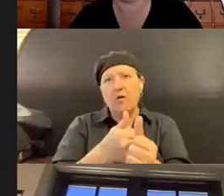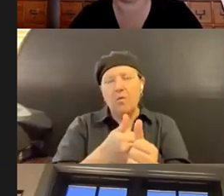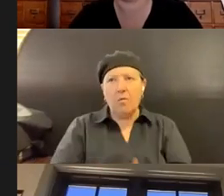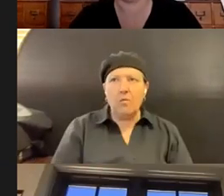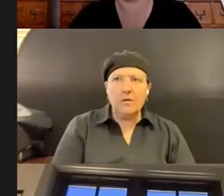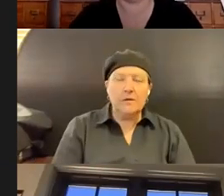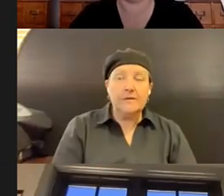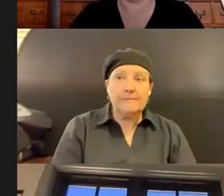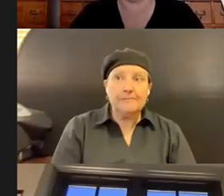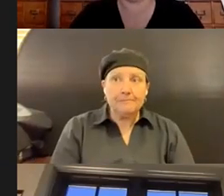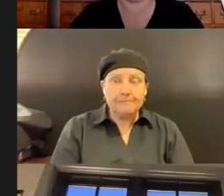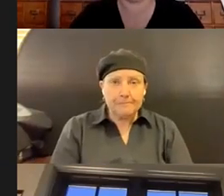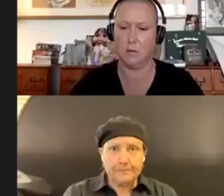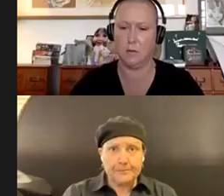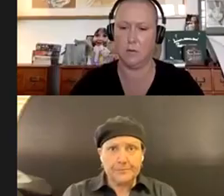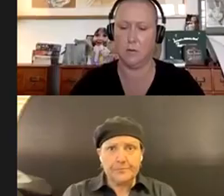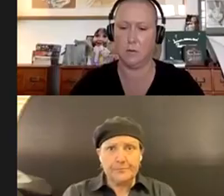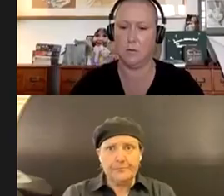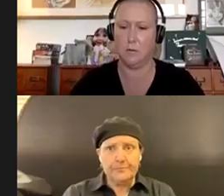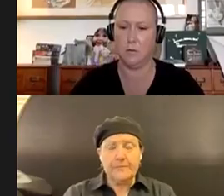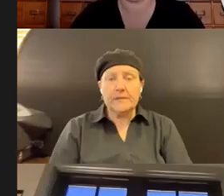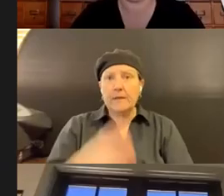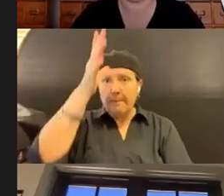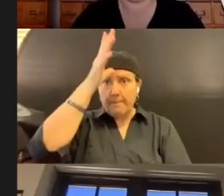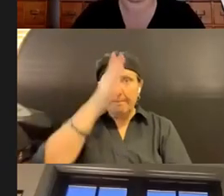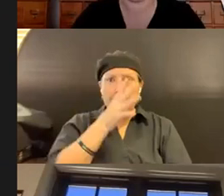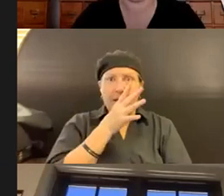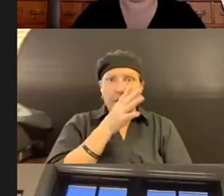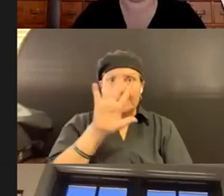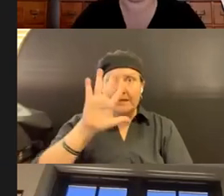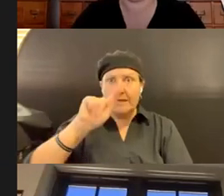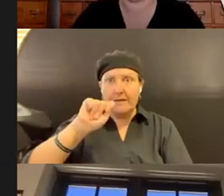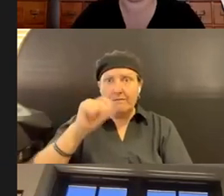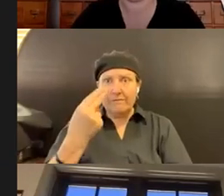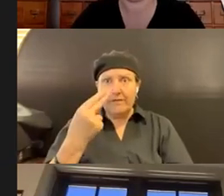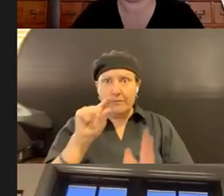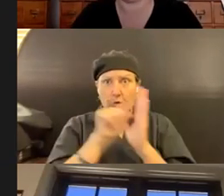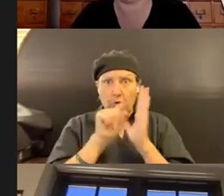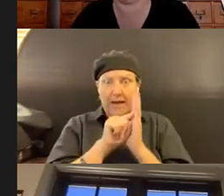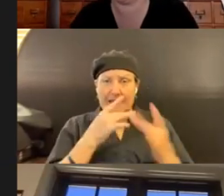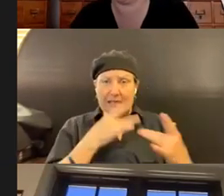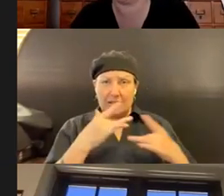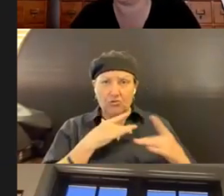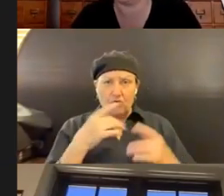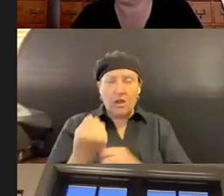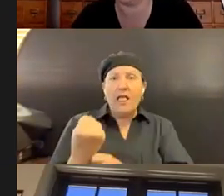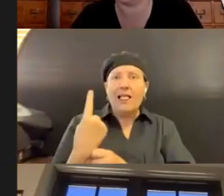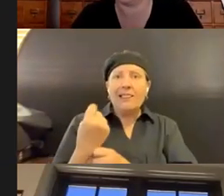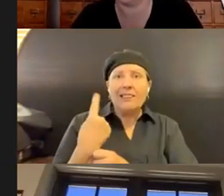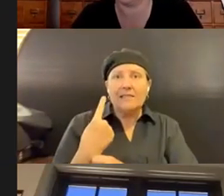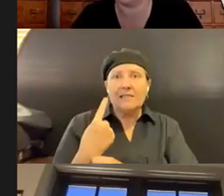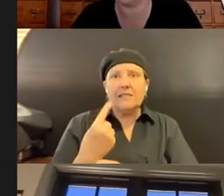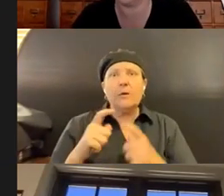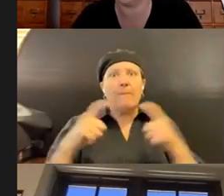All right. So parents in 5th grade are concerned that last year there was a large 4th grade